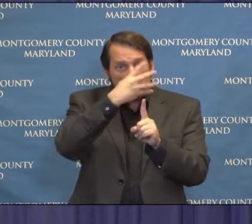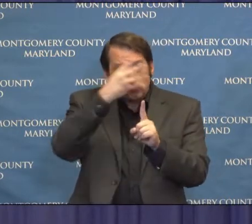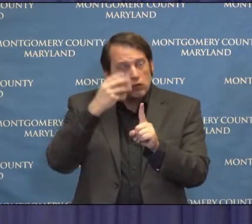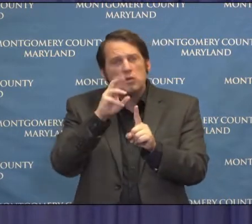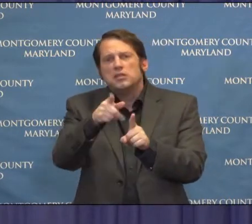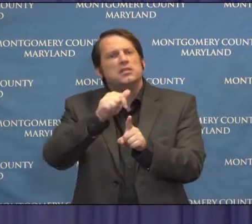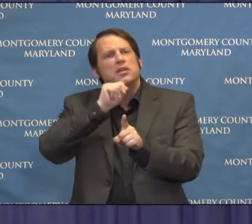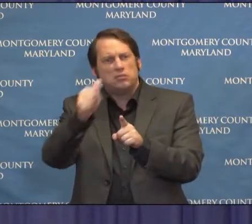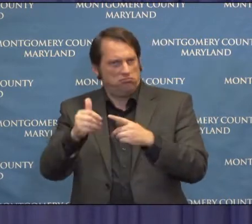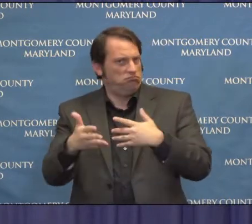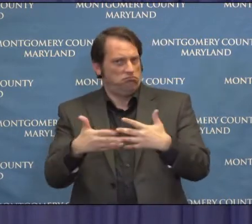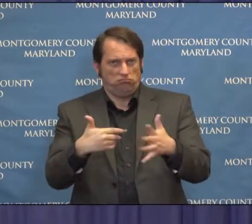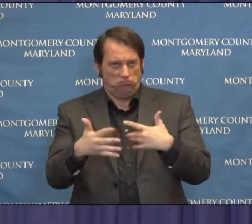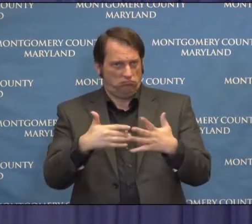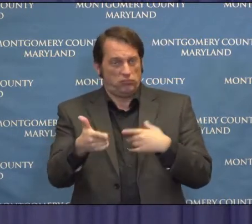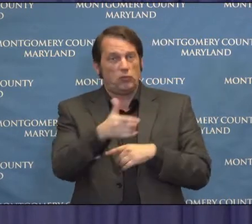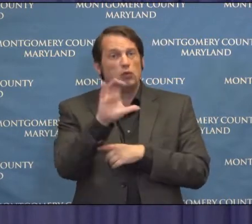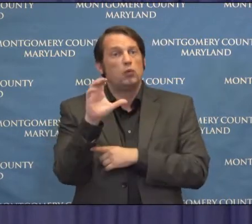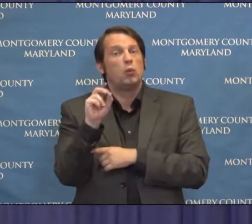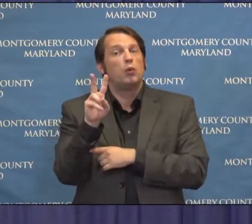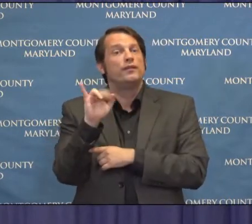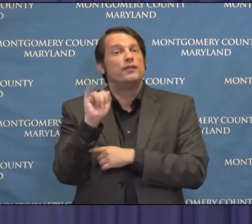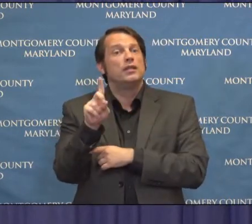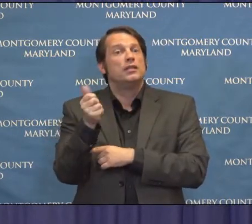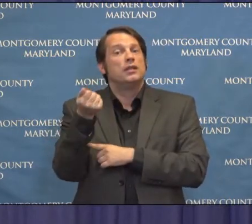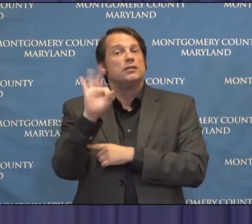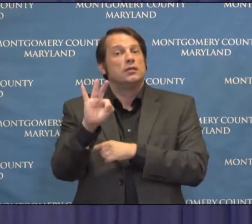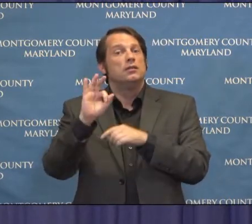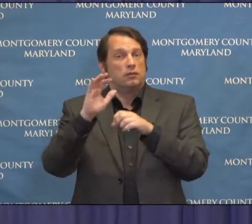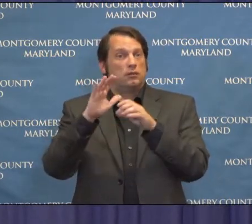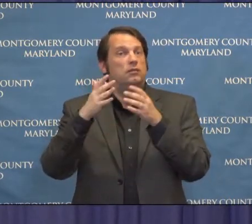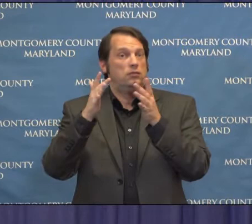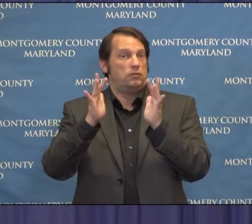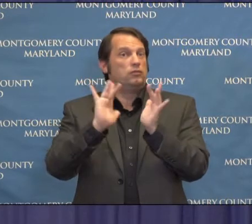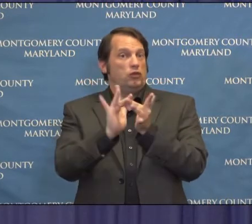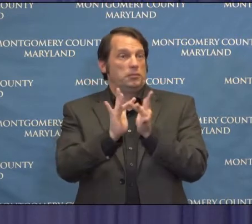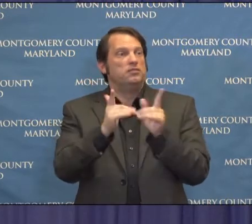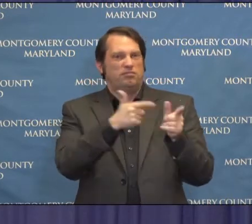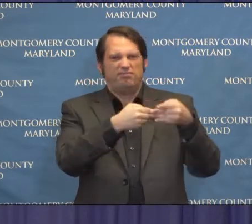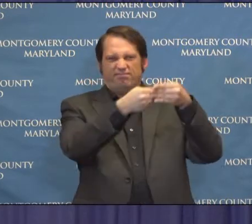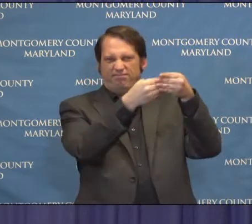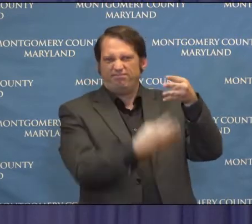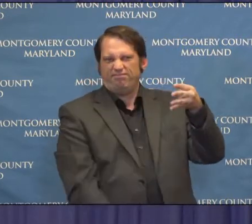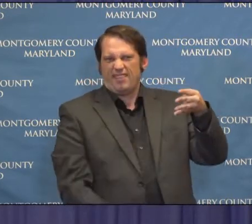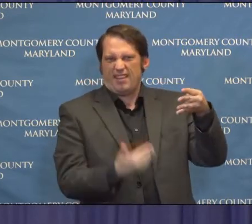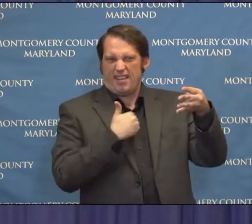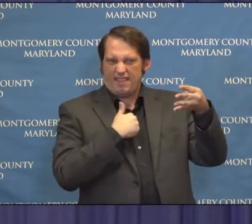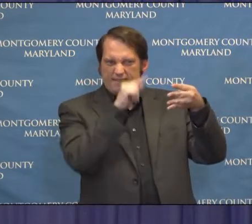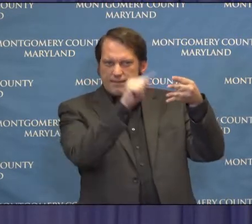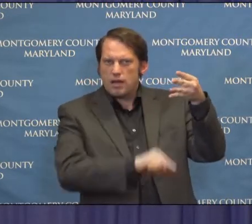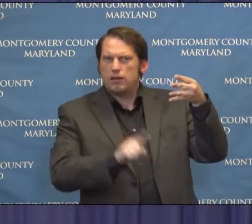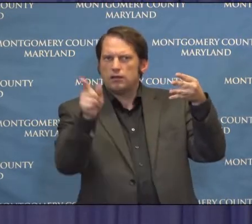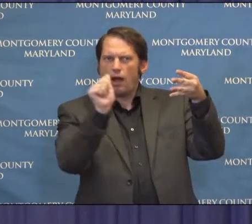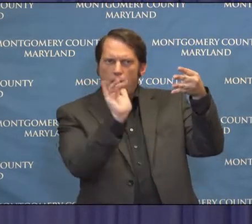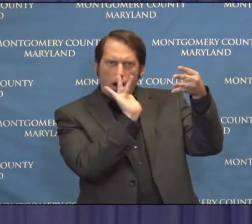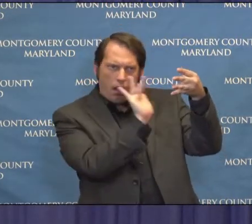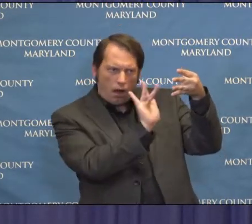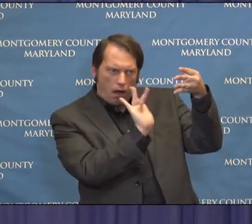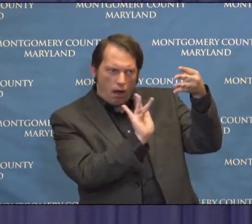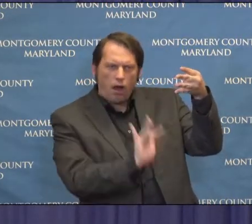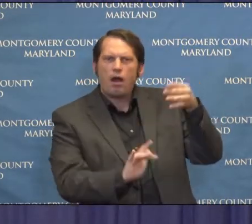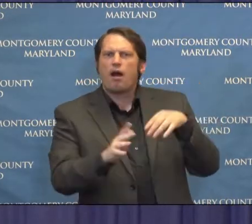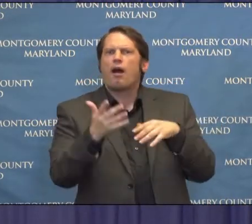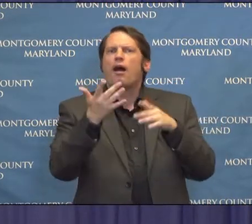COVID-19 website, a list of programs at both the county level and the state level that people are eligible